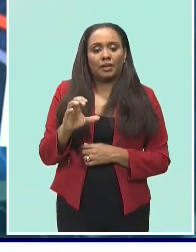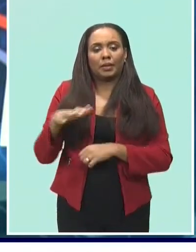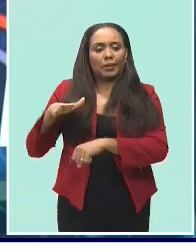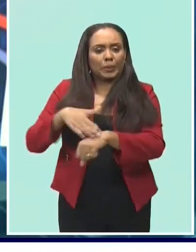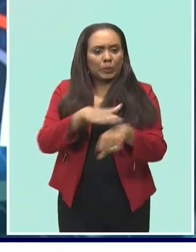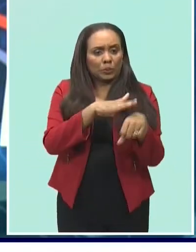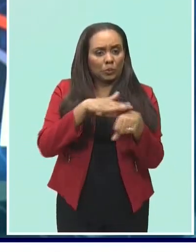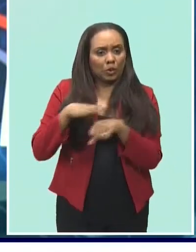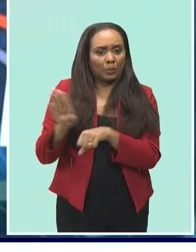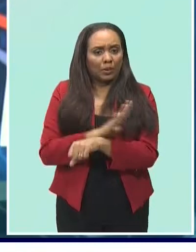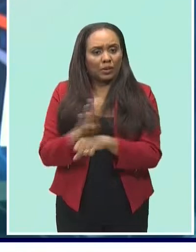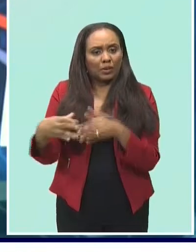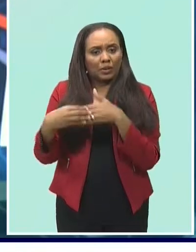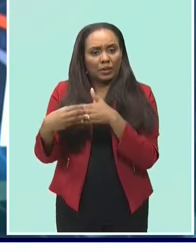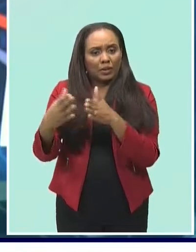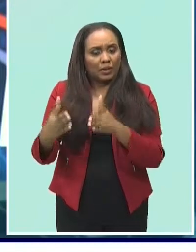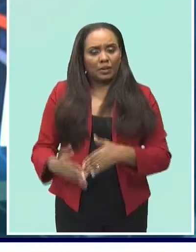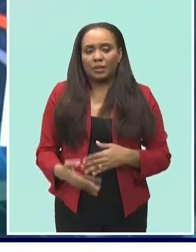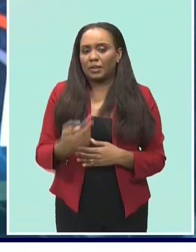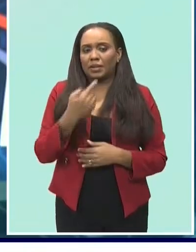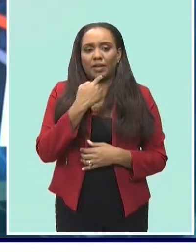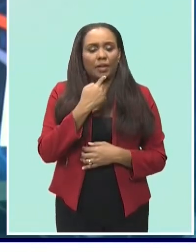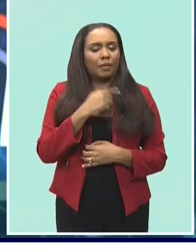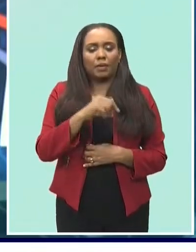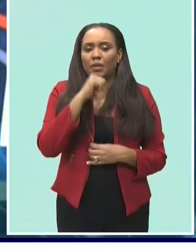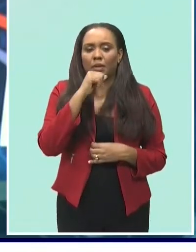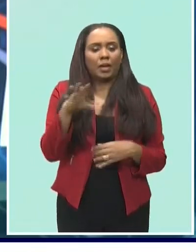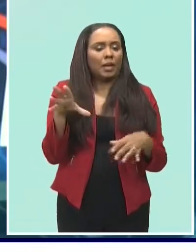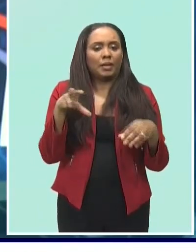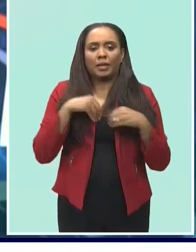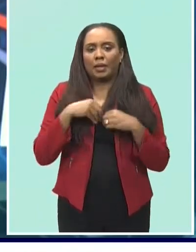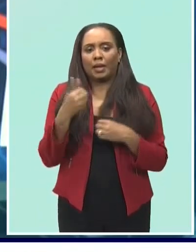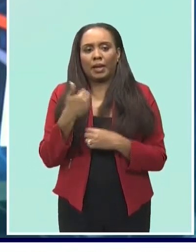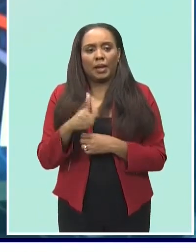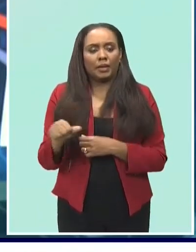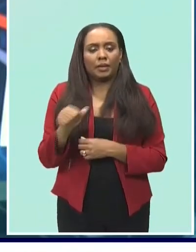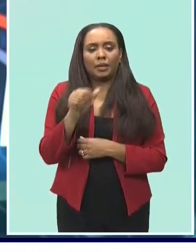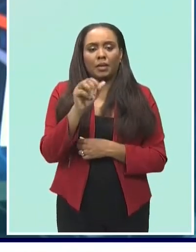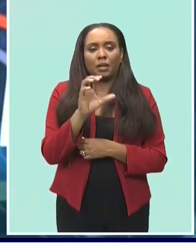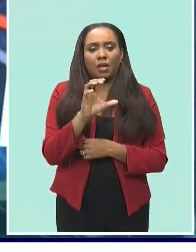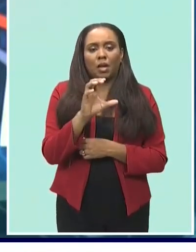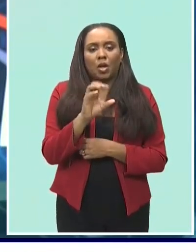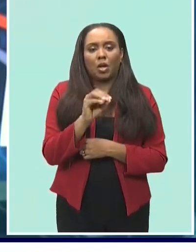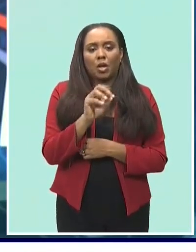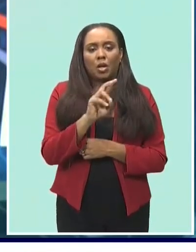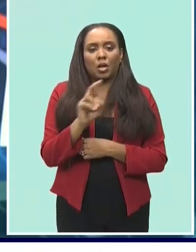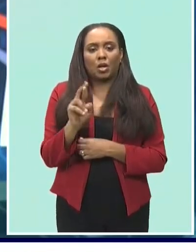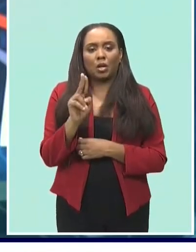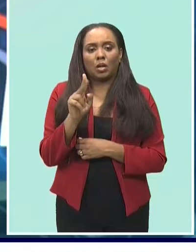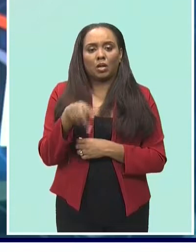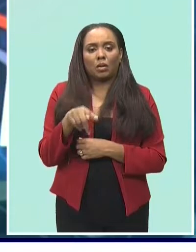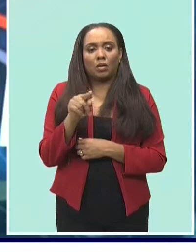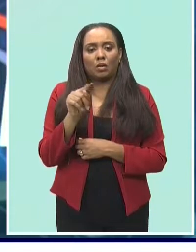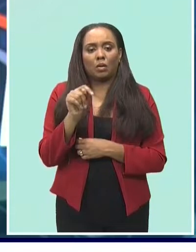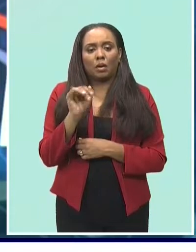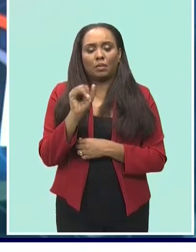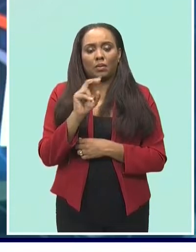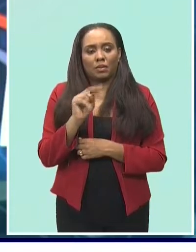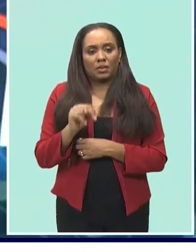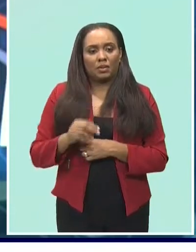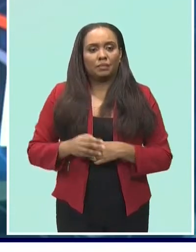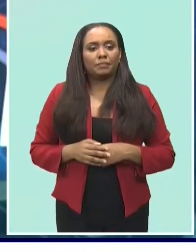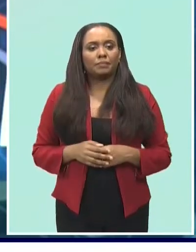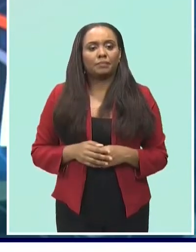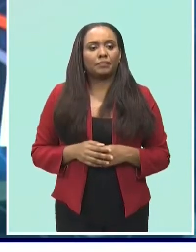to business leaders that corruption in customs will not be tolerated. Mr. Holder says in-depth monitoring will be done of those businesses